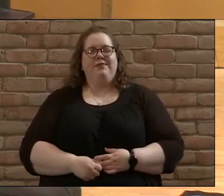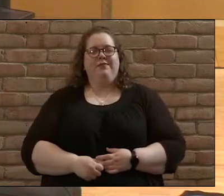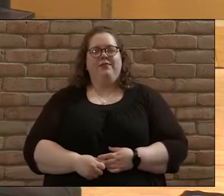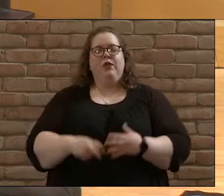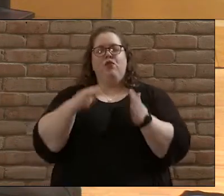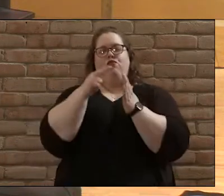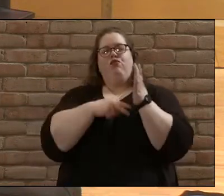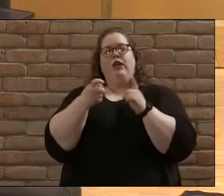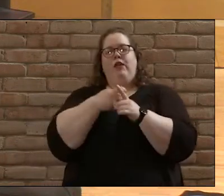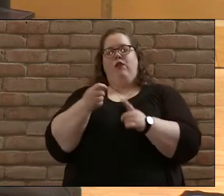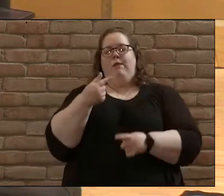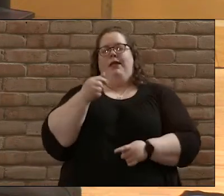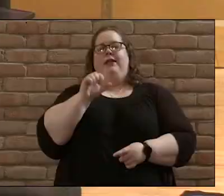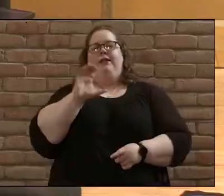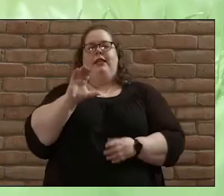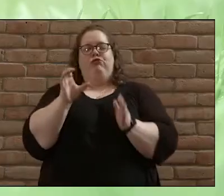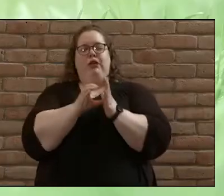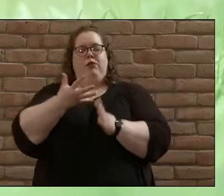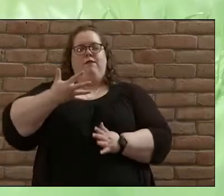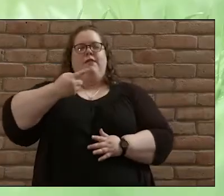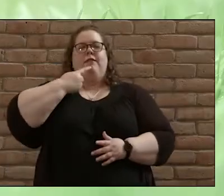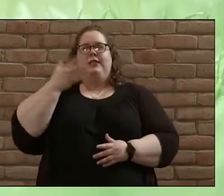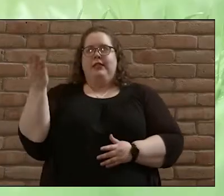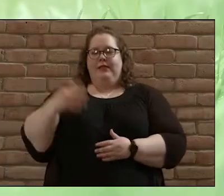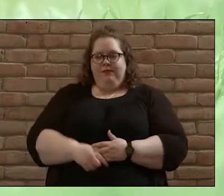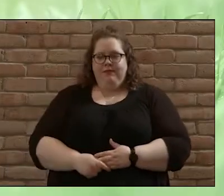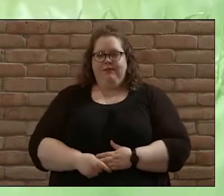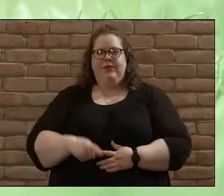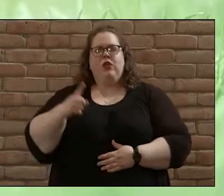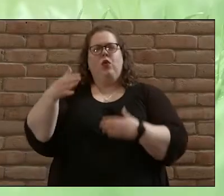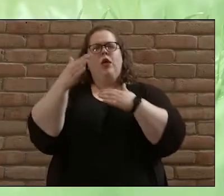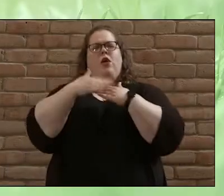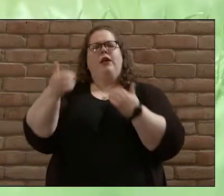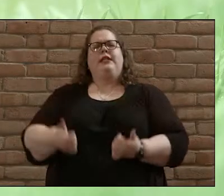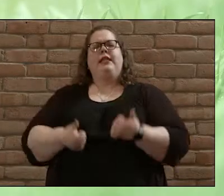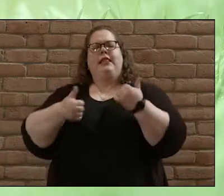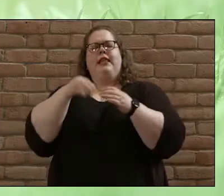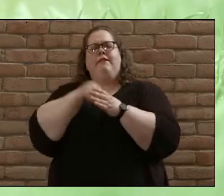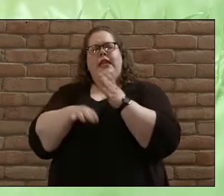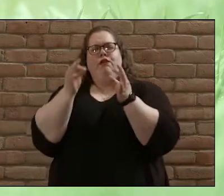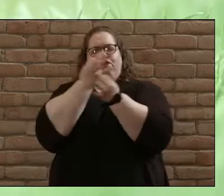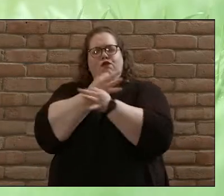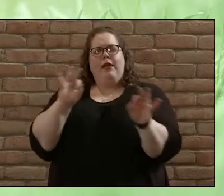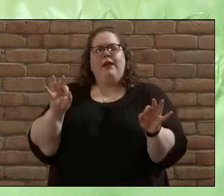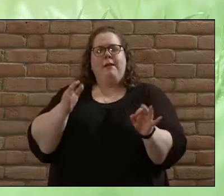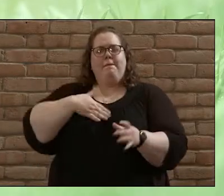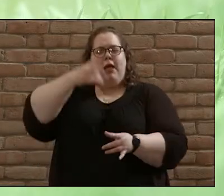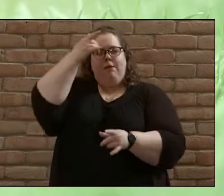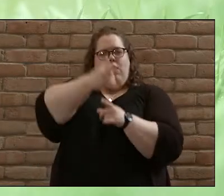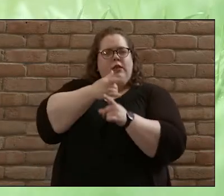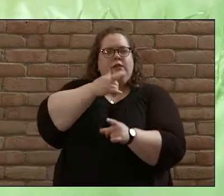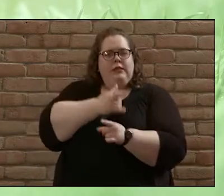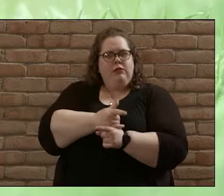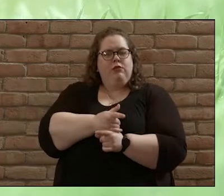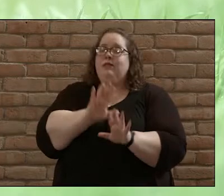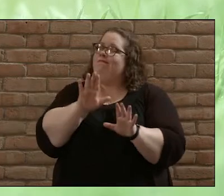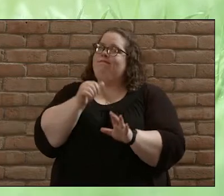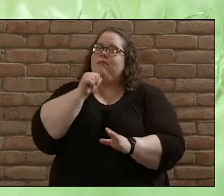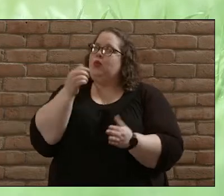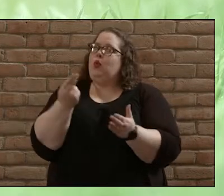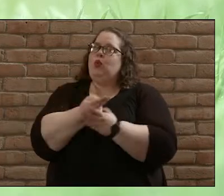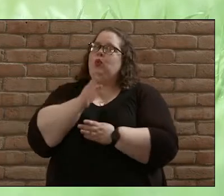Galatians chapter 5 says this, "For you have been called to live in freedom, my brothers and sisters, but don't use your